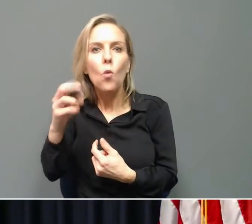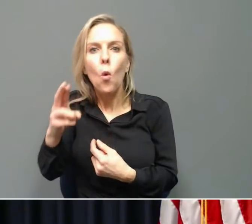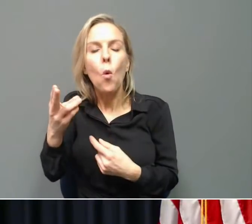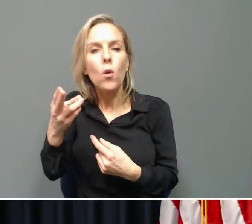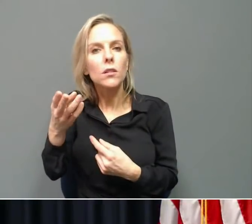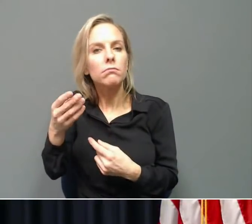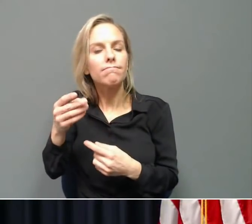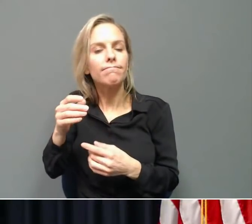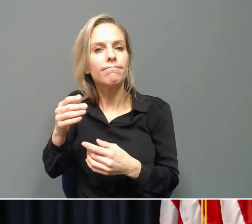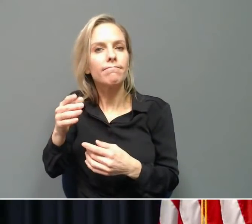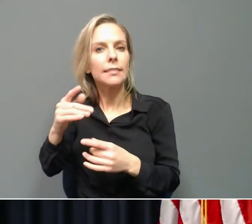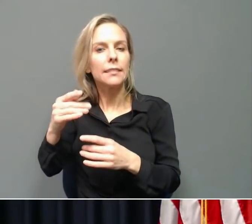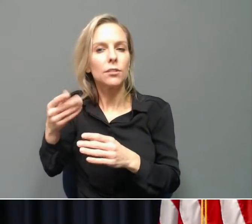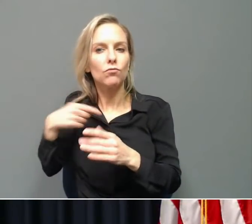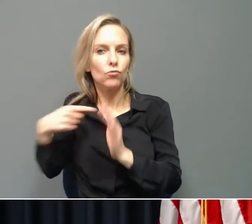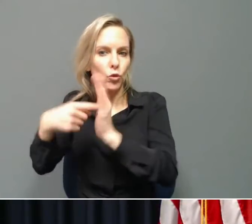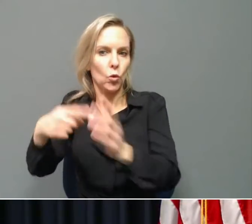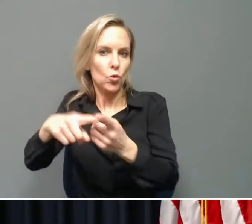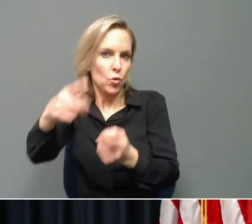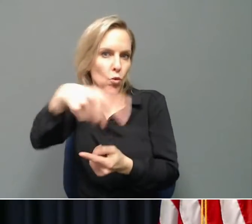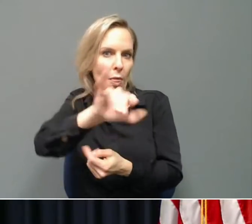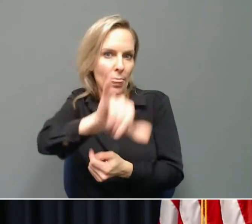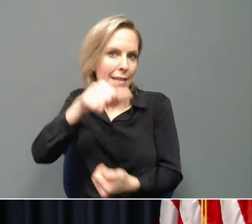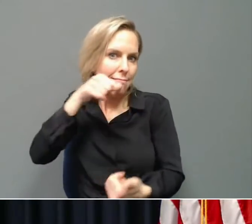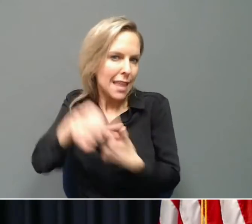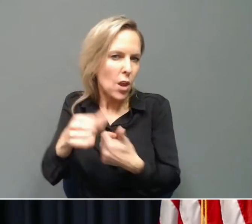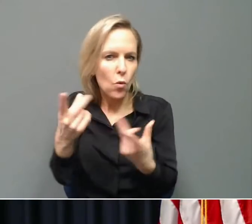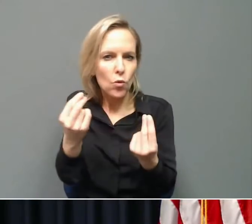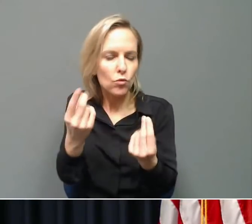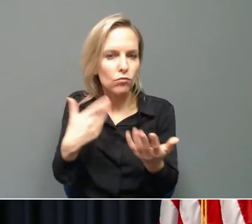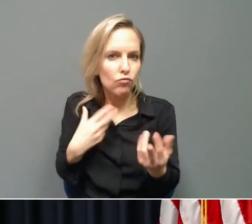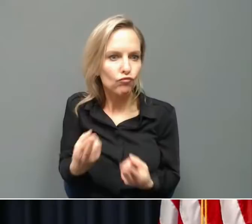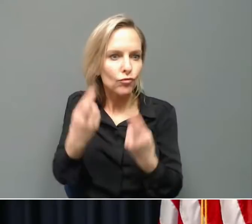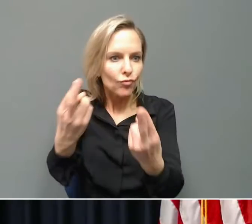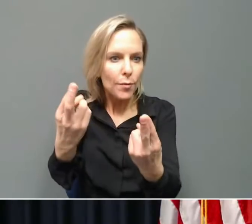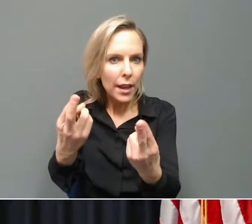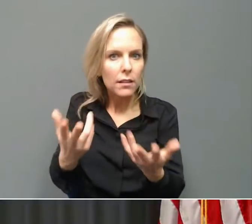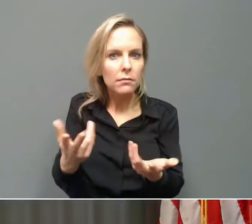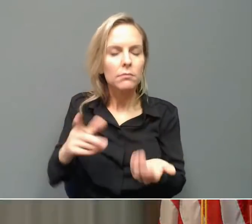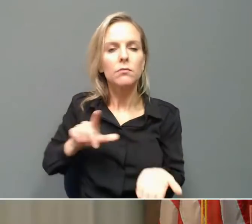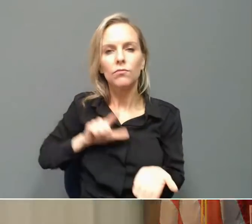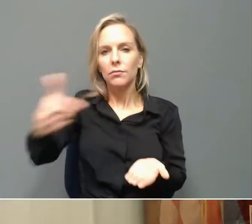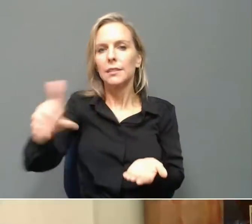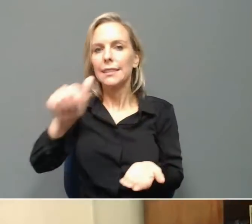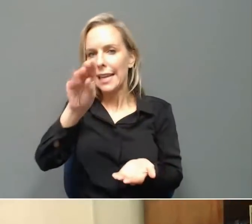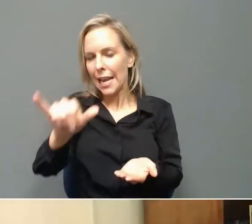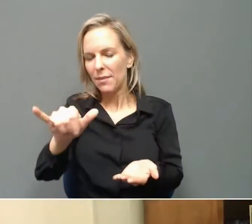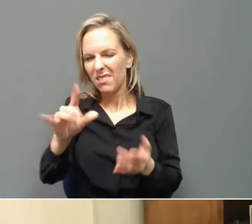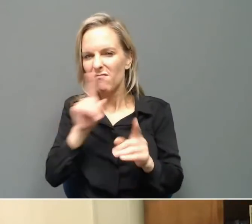what would you all recommend? Over to Amy.